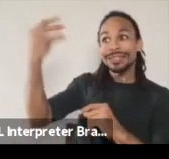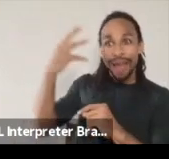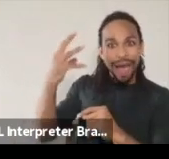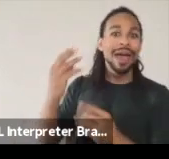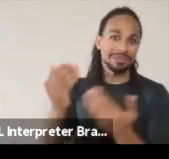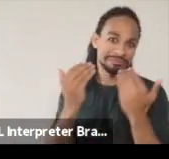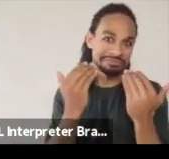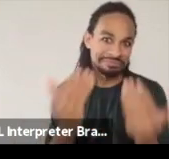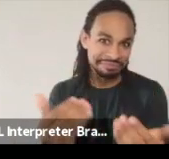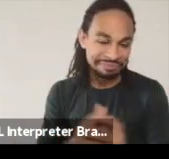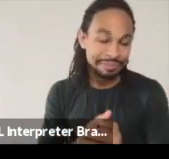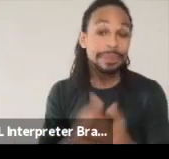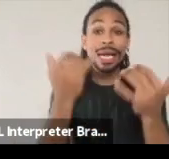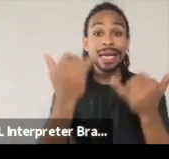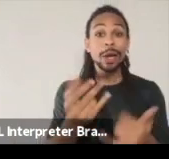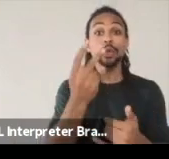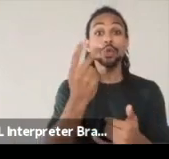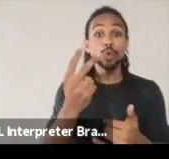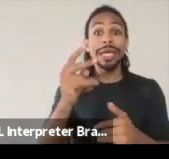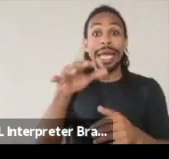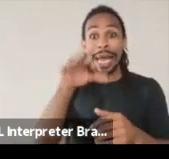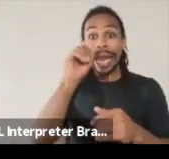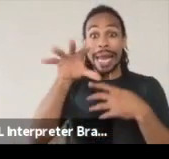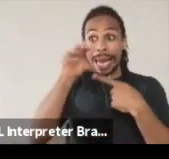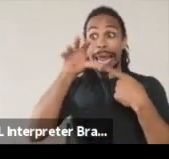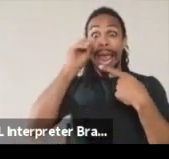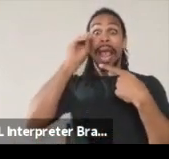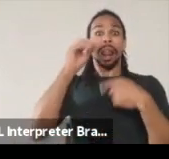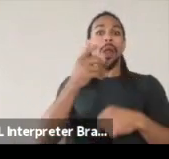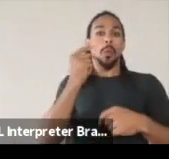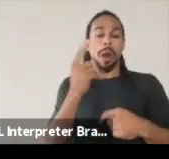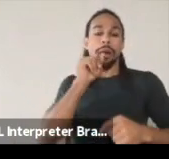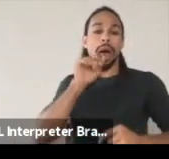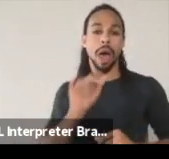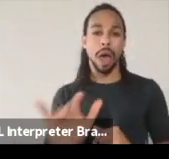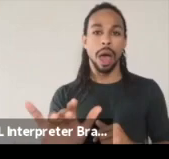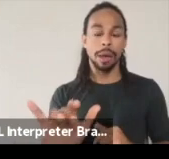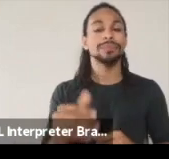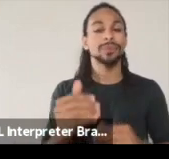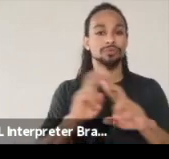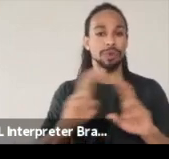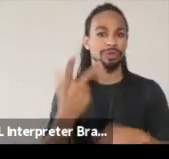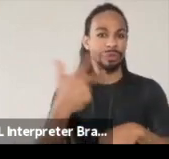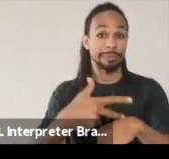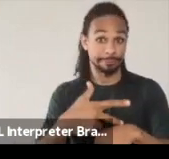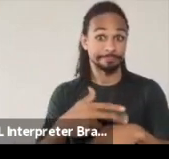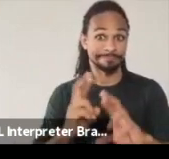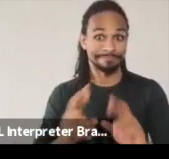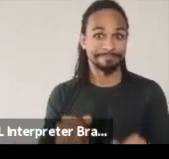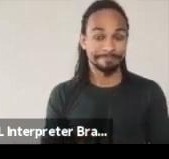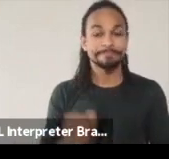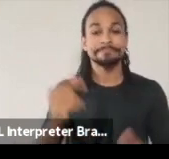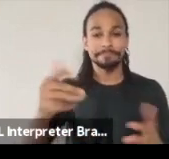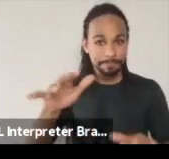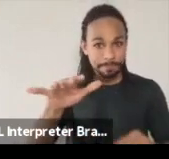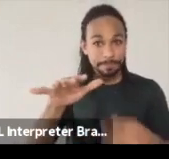one exhalation, and we're going to do three of those. Here we go.